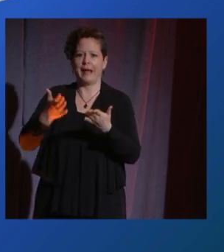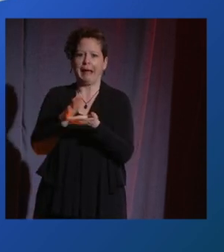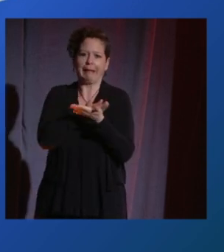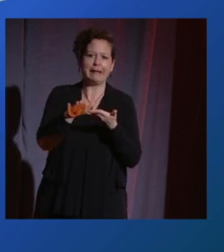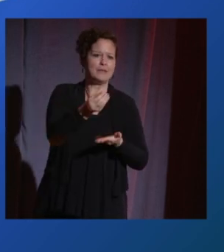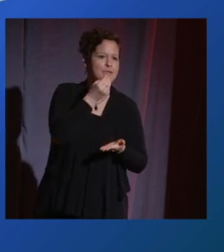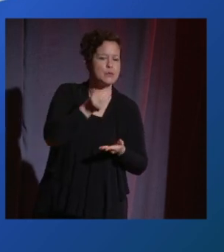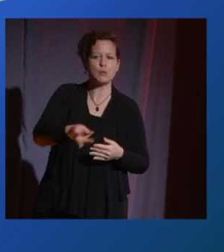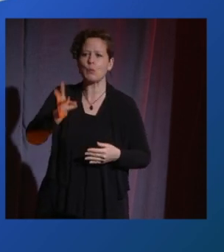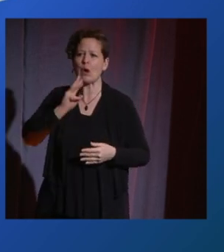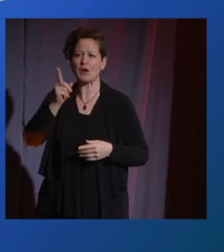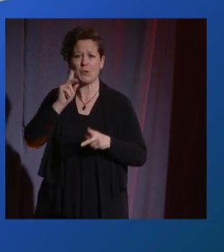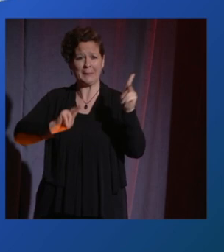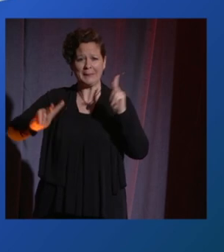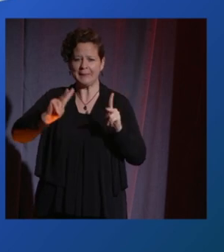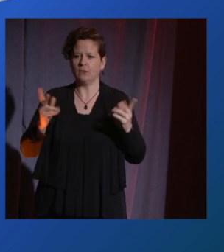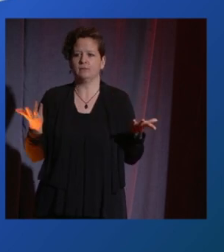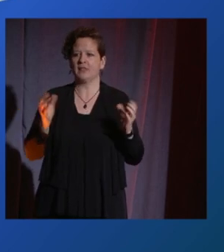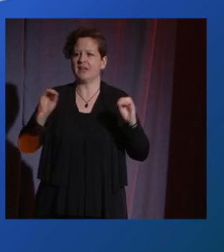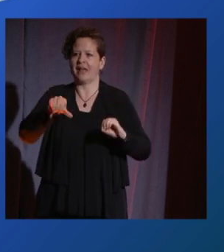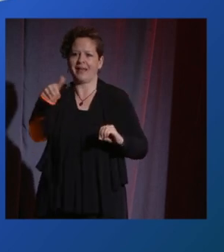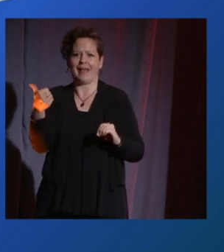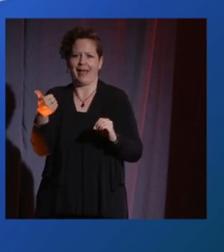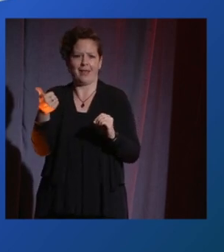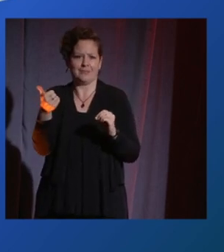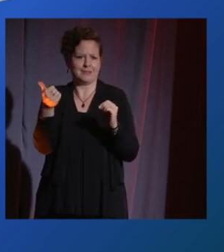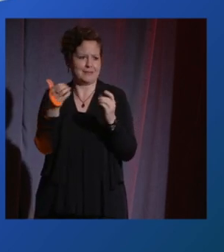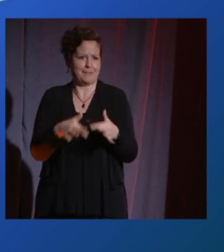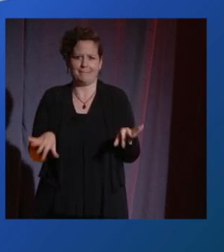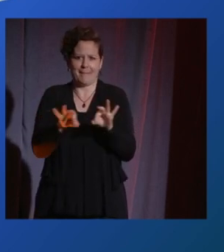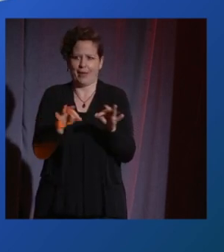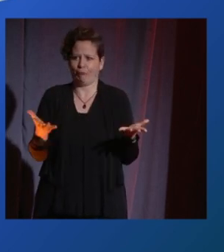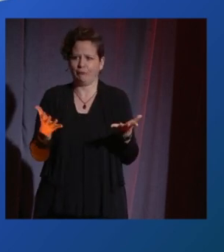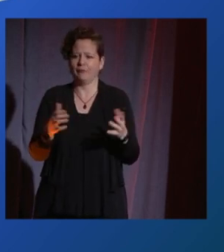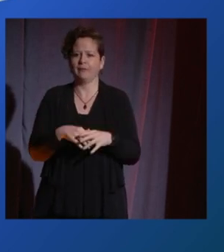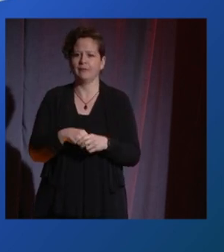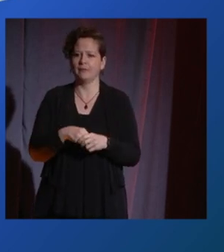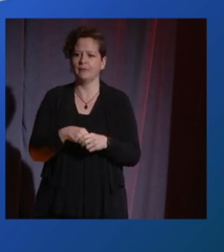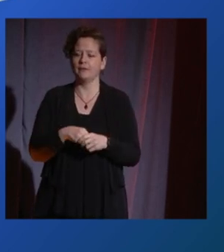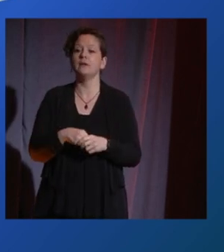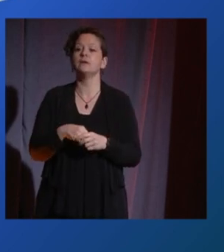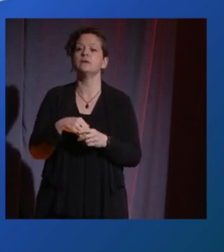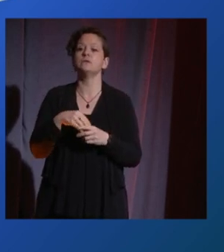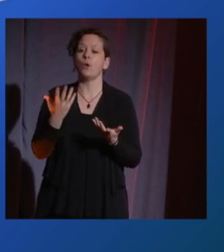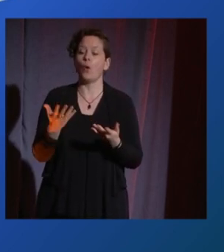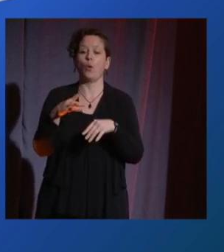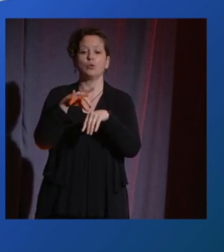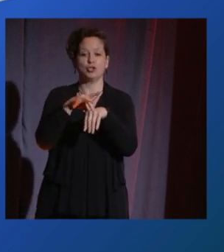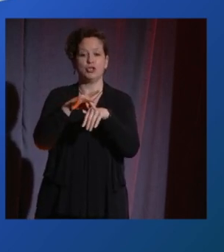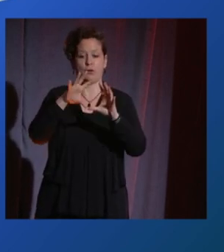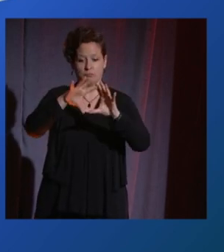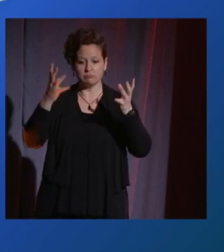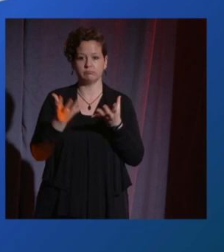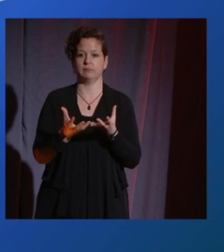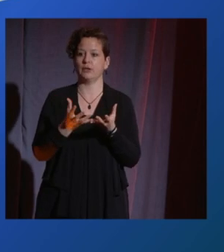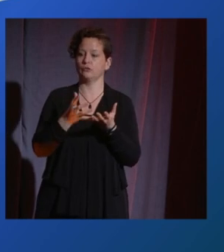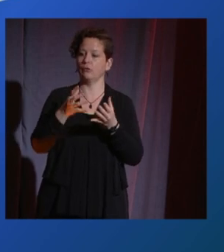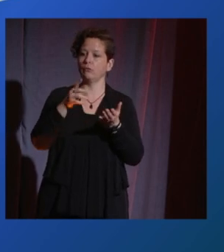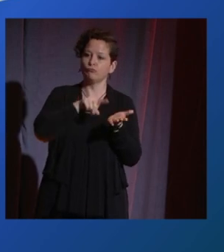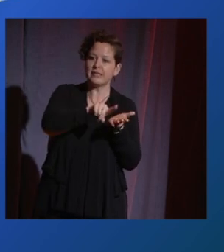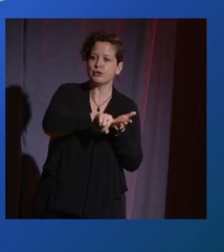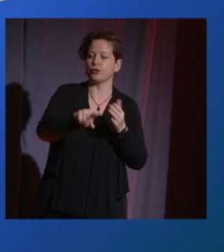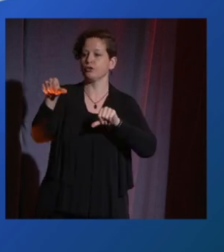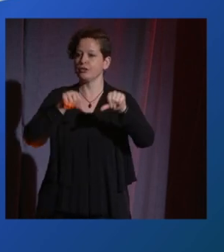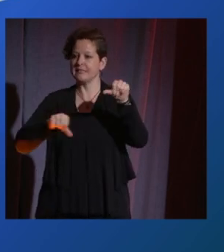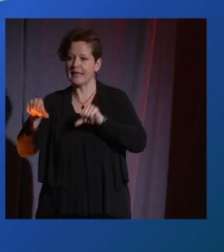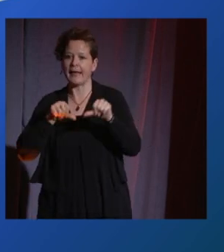for its people there is nothing else that's going to matter and geoscience geospatial research a geography play